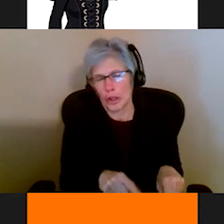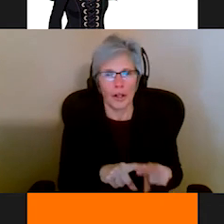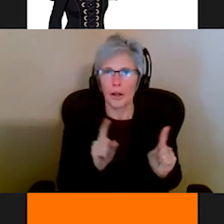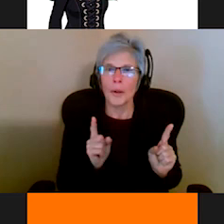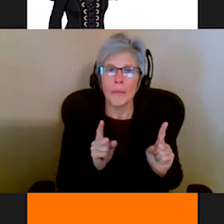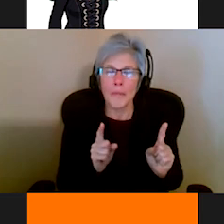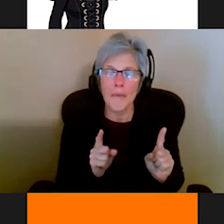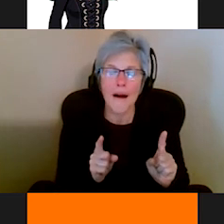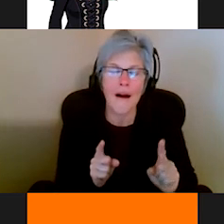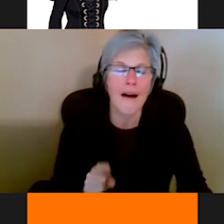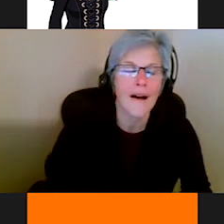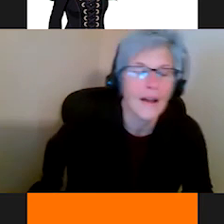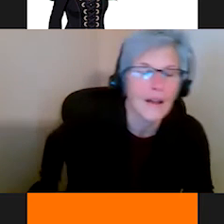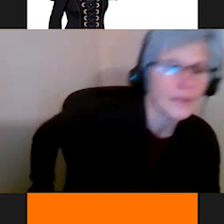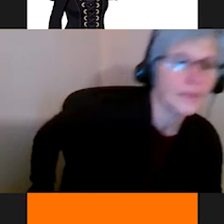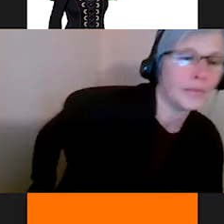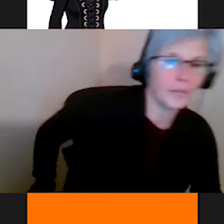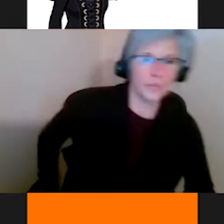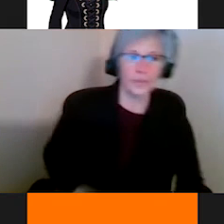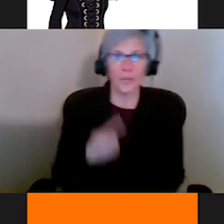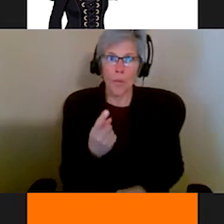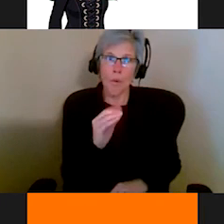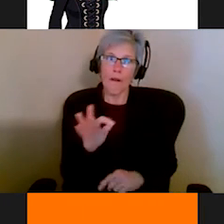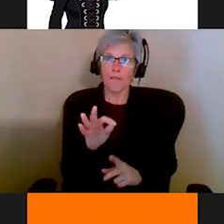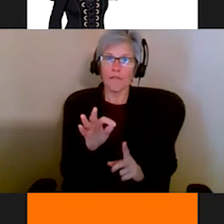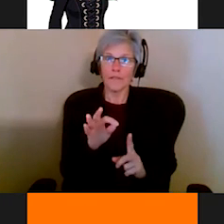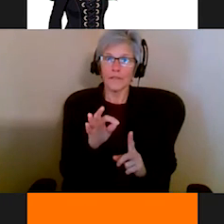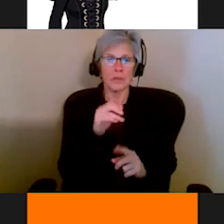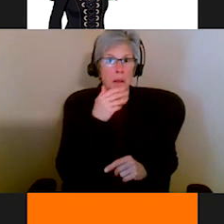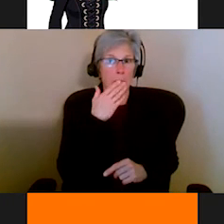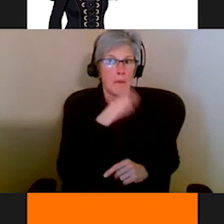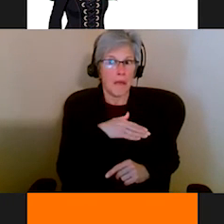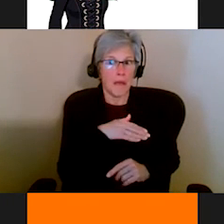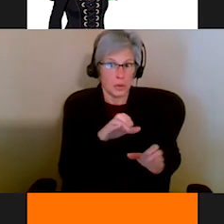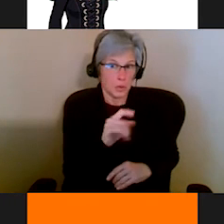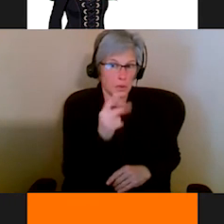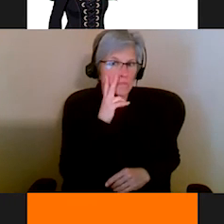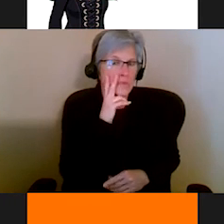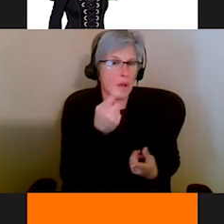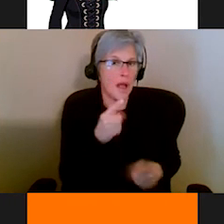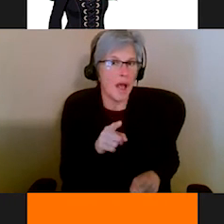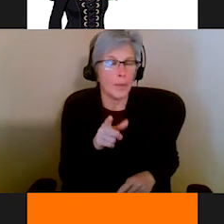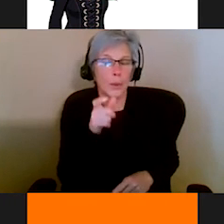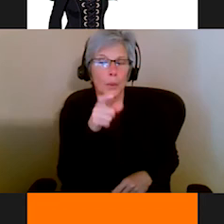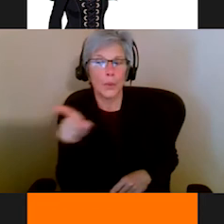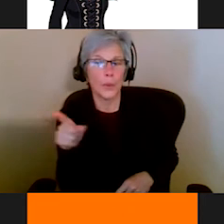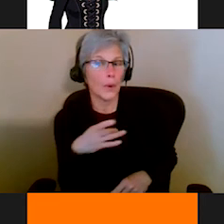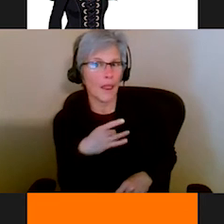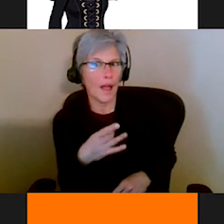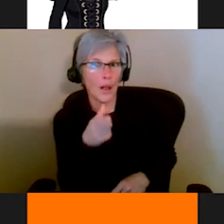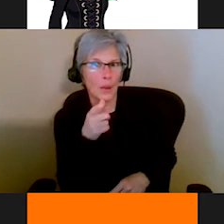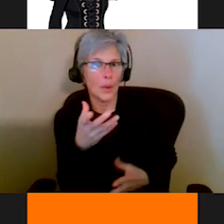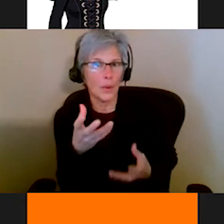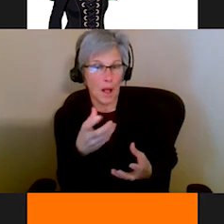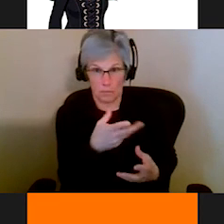But for the most part, one-offs aren't bad. Create one-offs and see what happens. Who wants it? Who likes it? If you want to sell it,